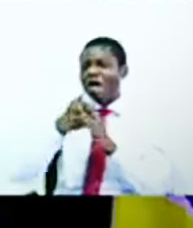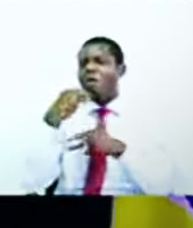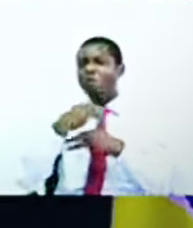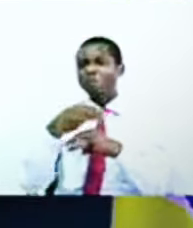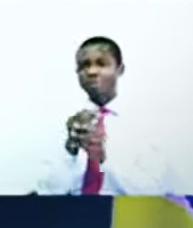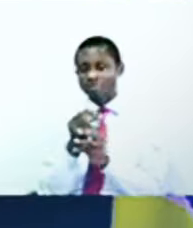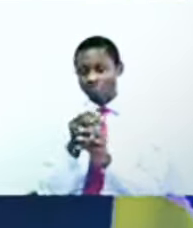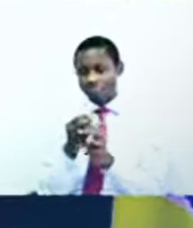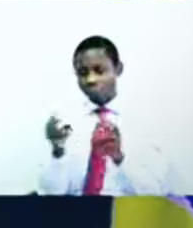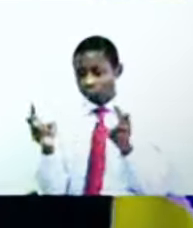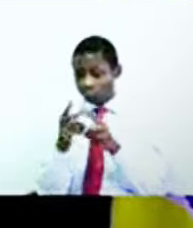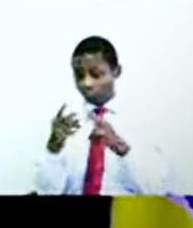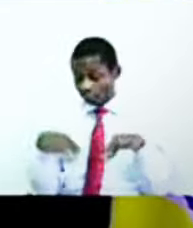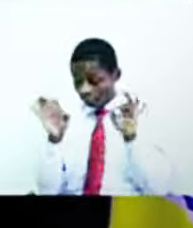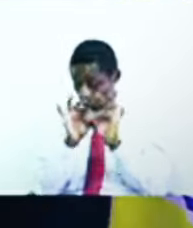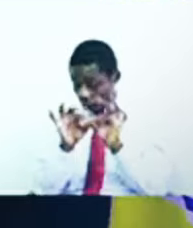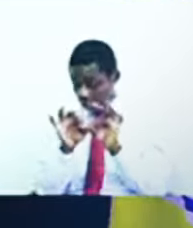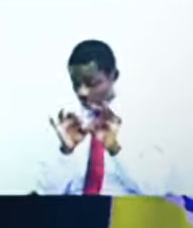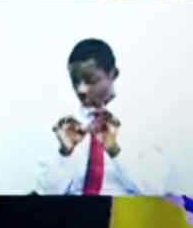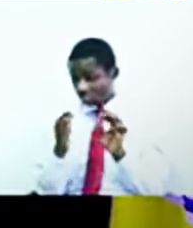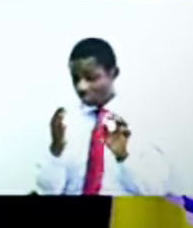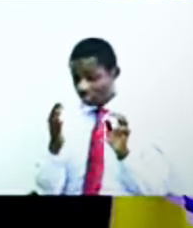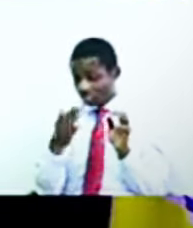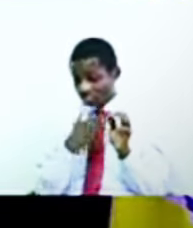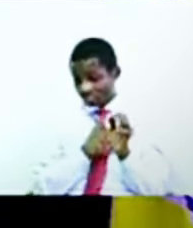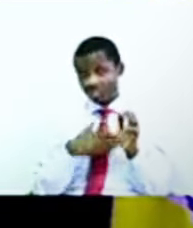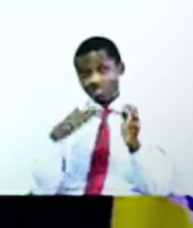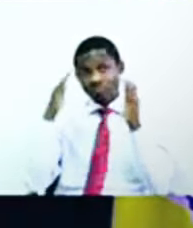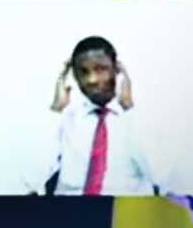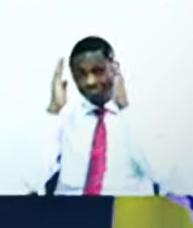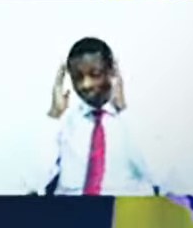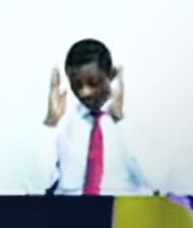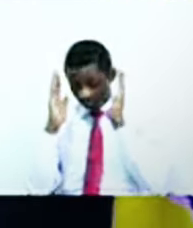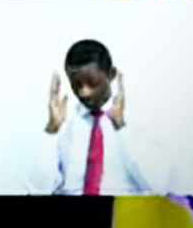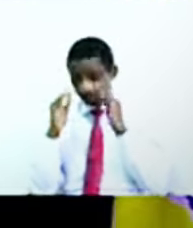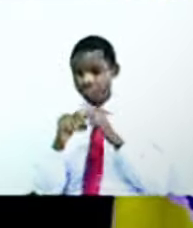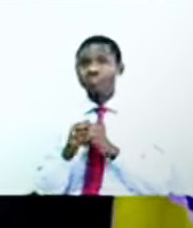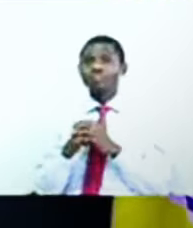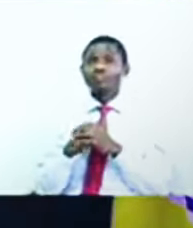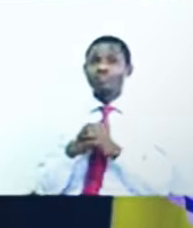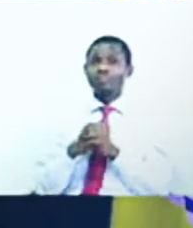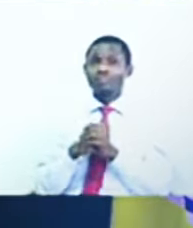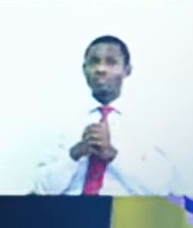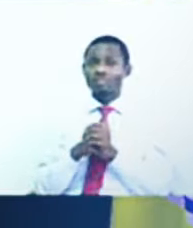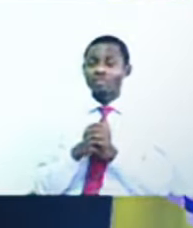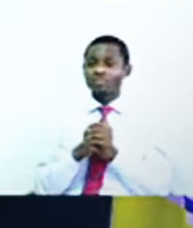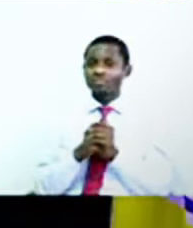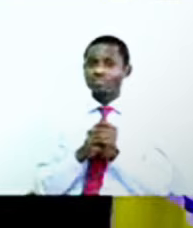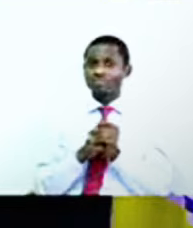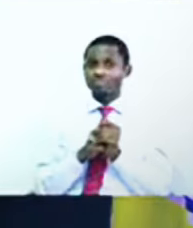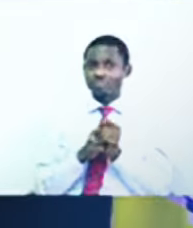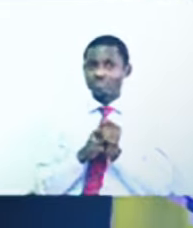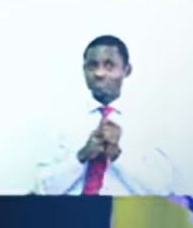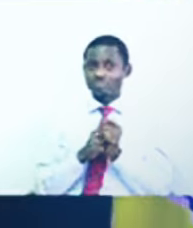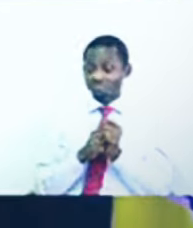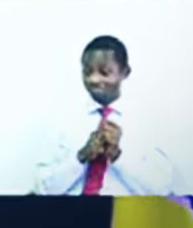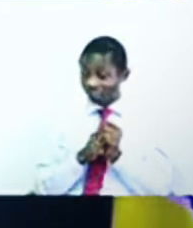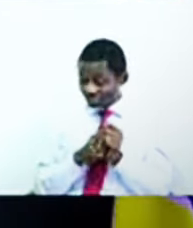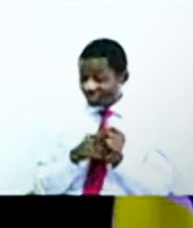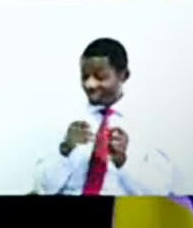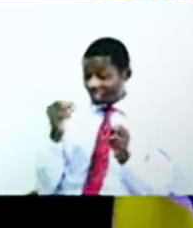is very important so far as this teaching is concerned. If you like, all that I was saying was